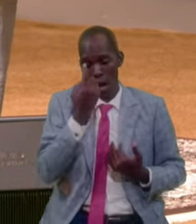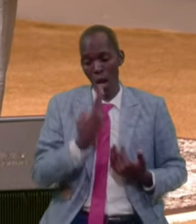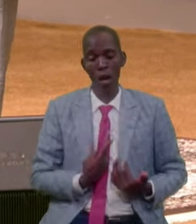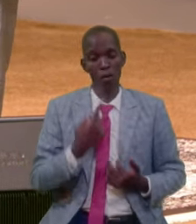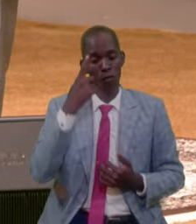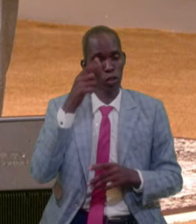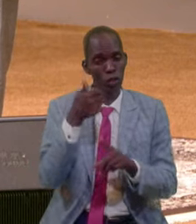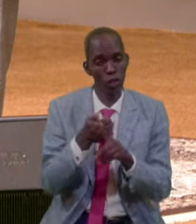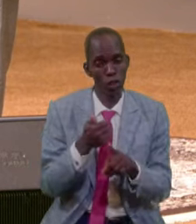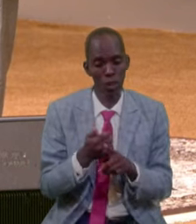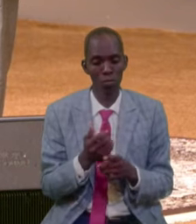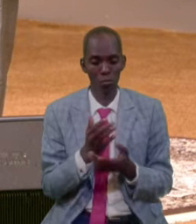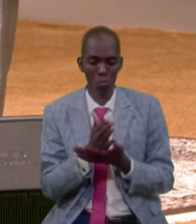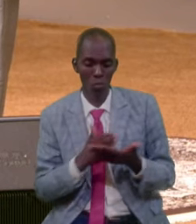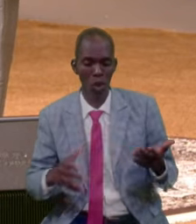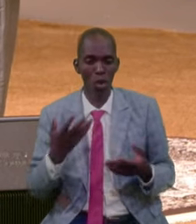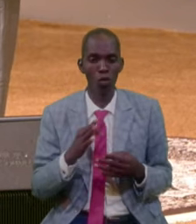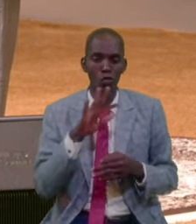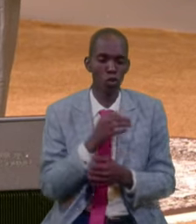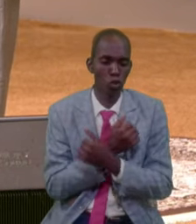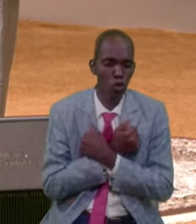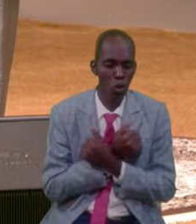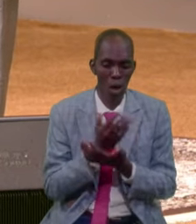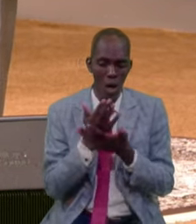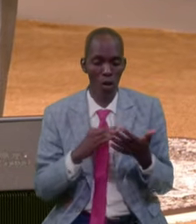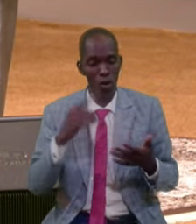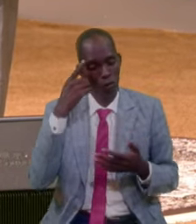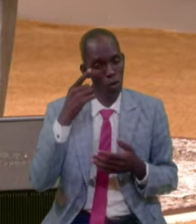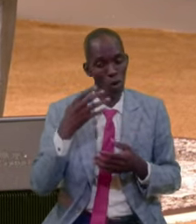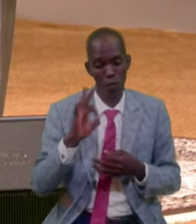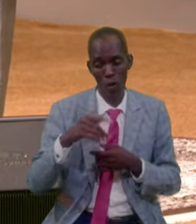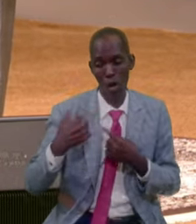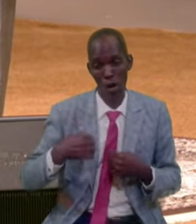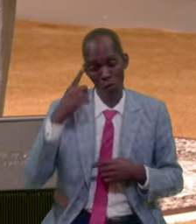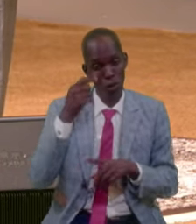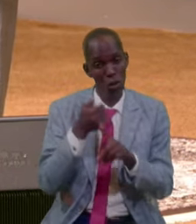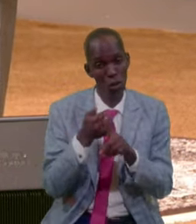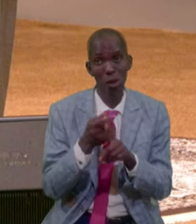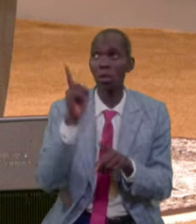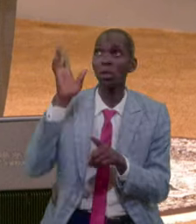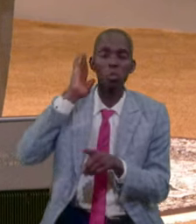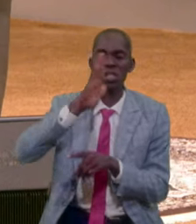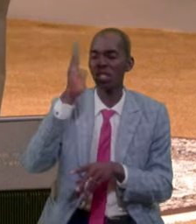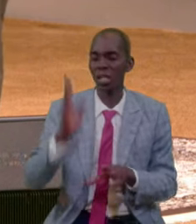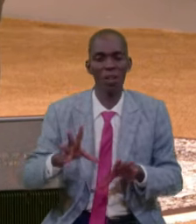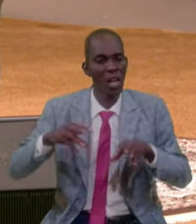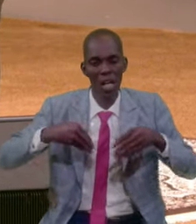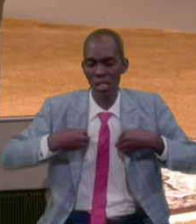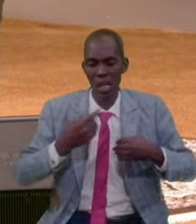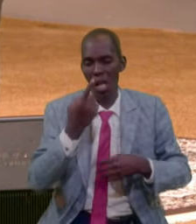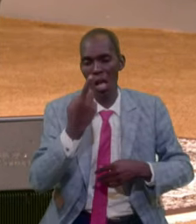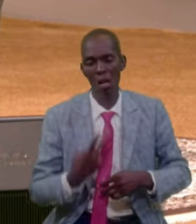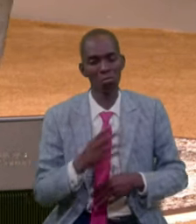of the consecration, part of your love for yourself, it's not going to accept your self-love, but